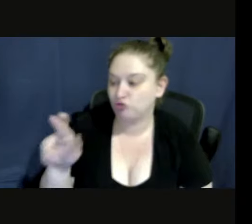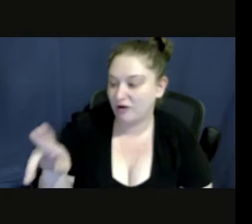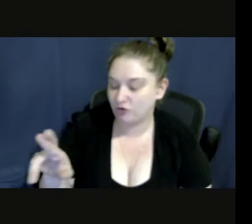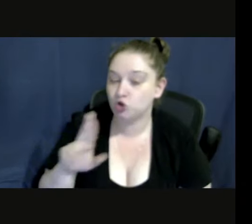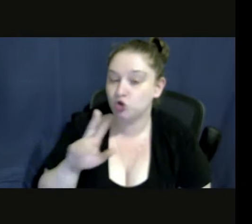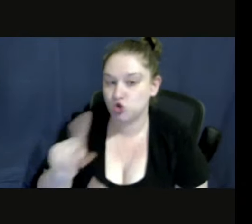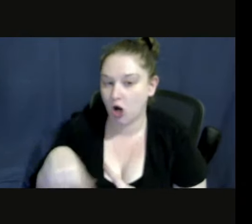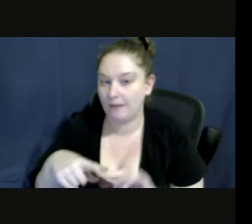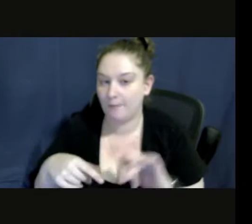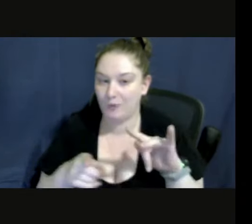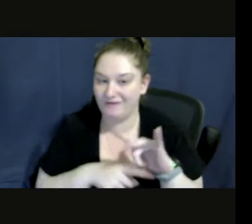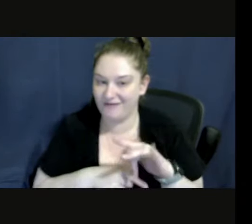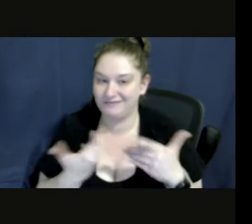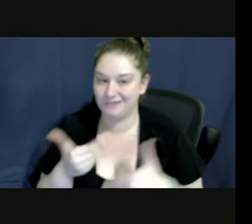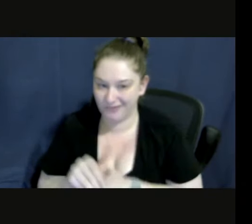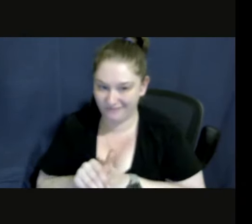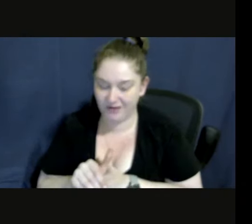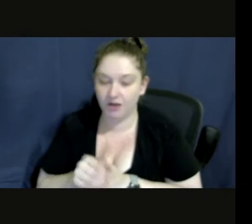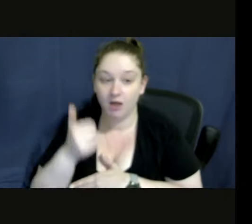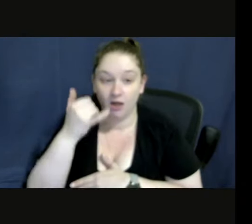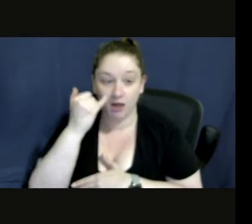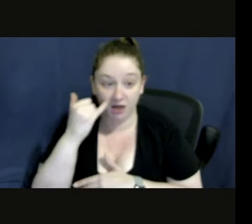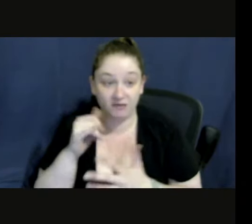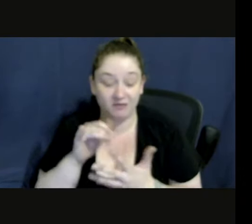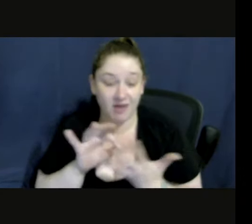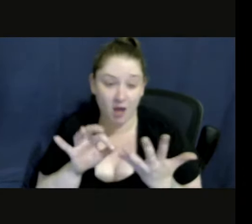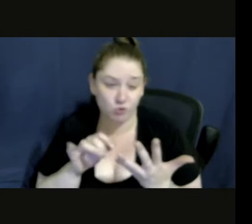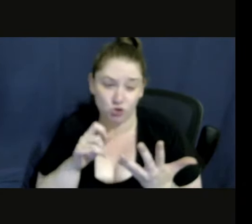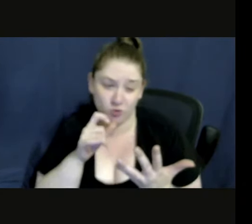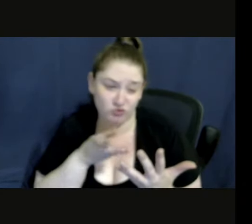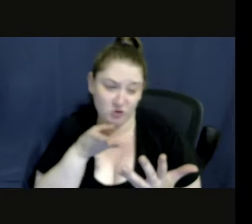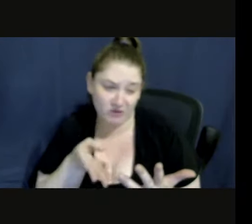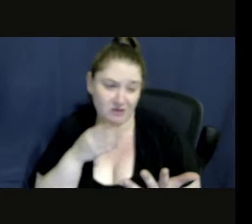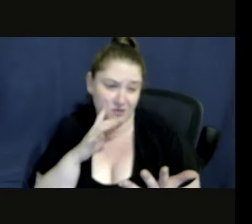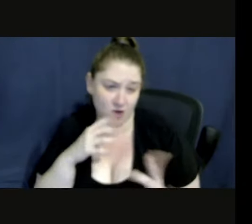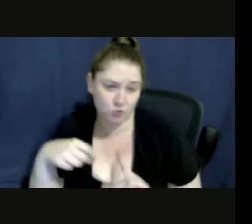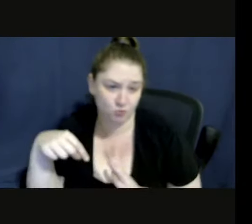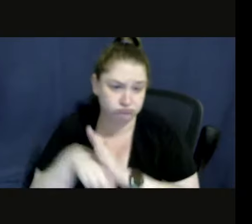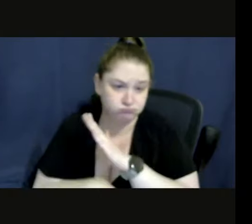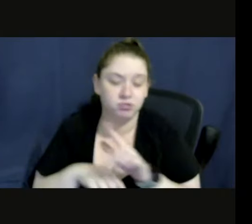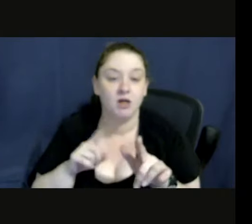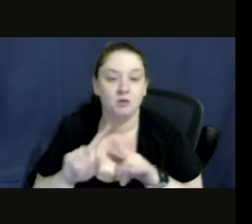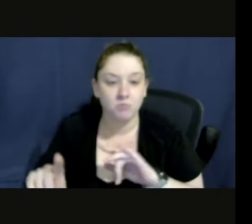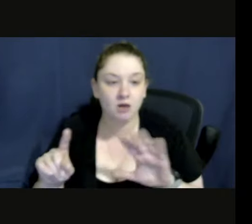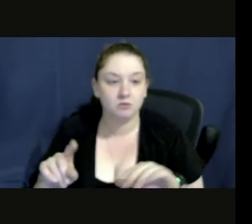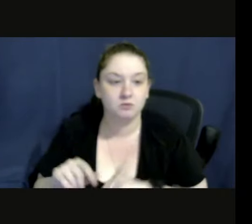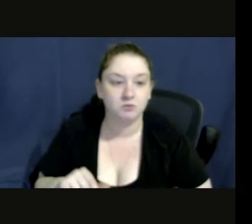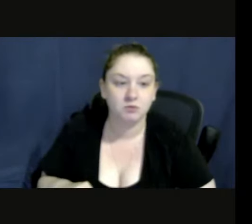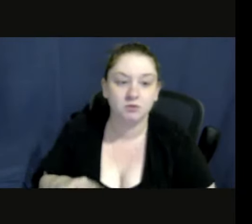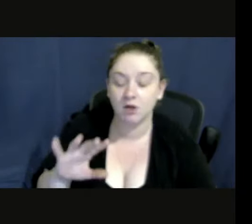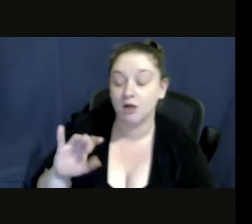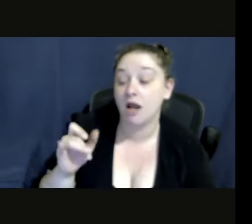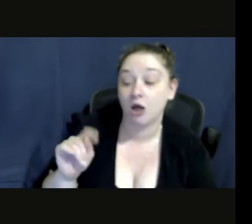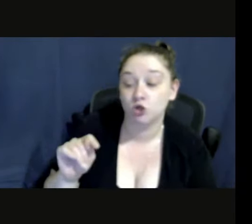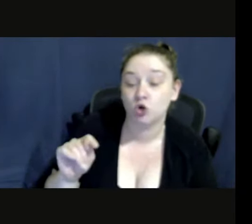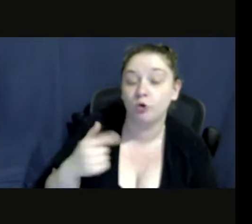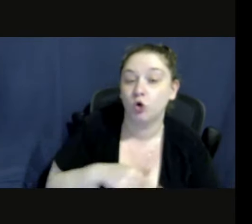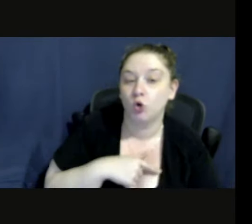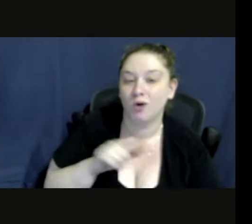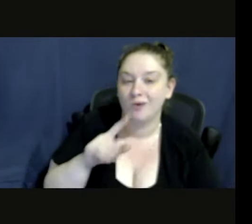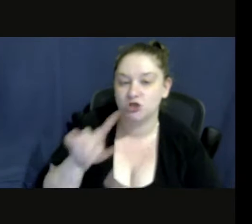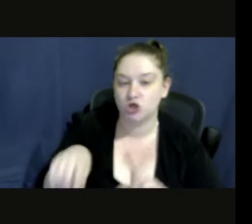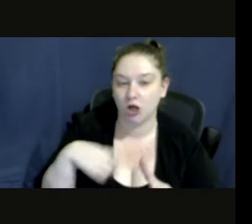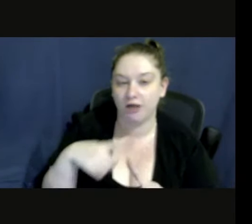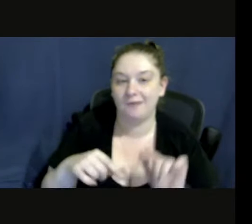evening. The opportunity really wasn't there to go into depth, but in October we can talk about police vacancies